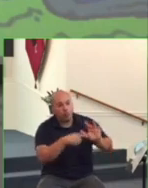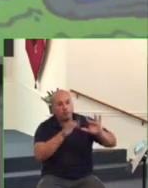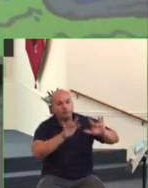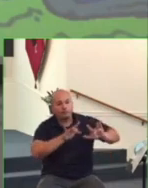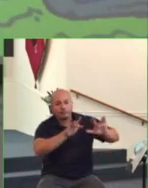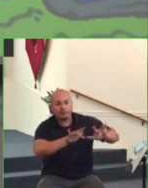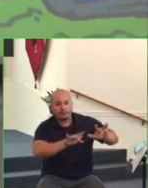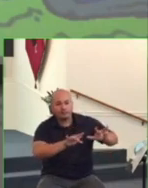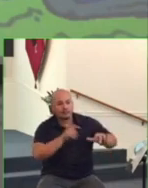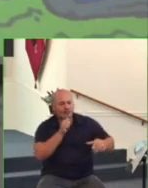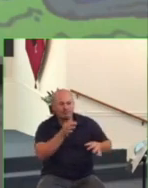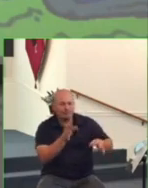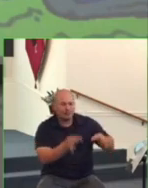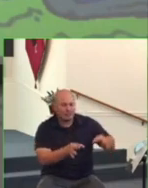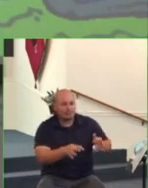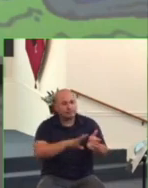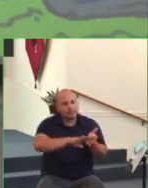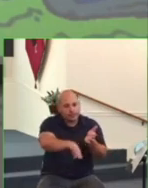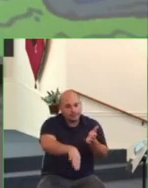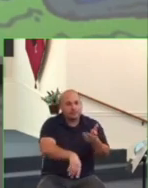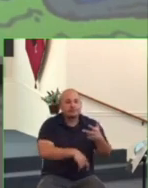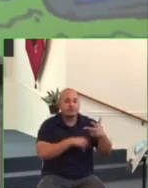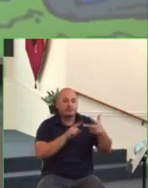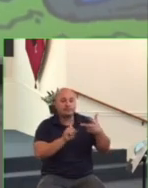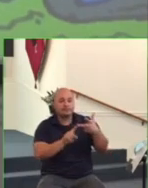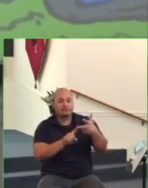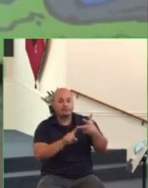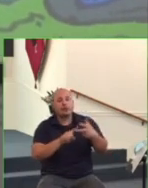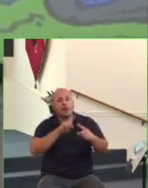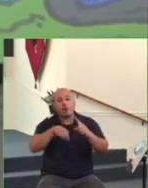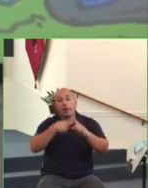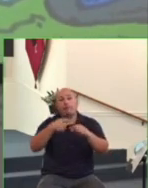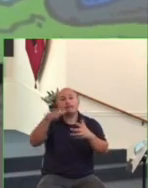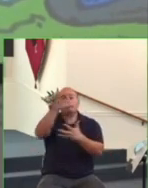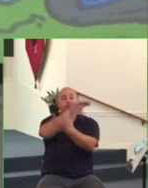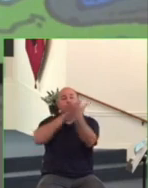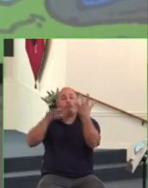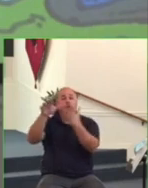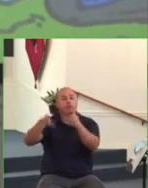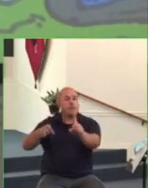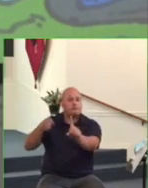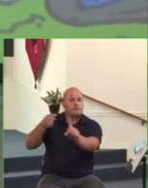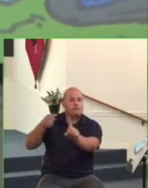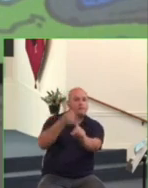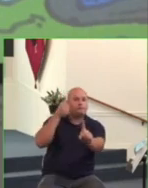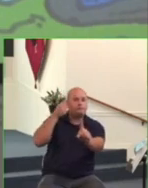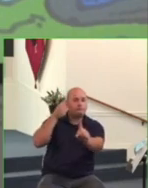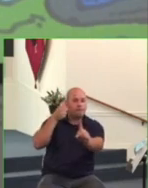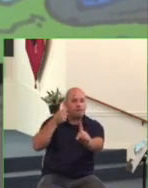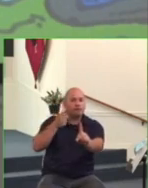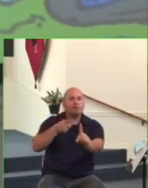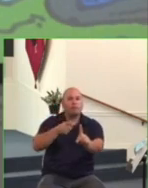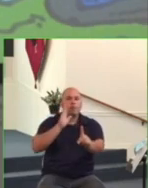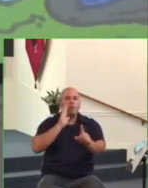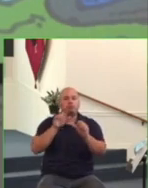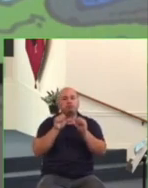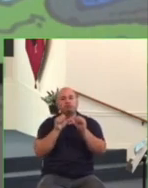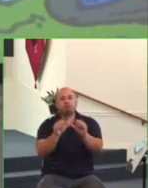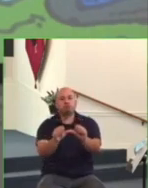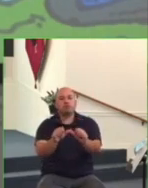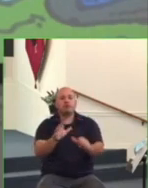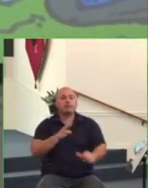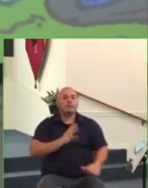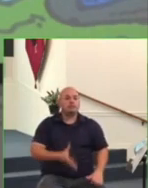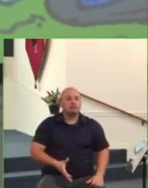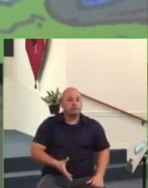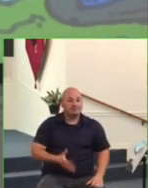strong because in obedience to God, you have put the teachings of Jesus into practice. May God strengthen